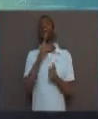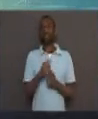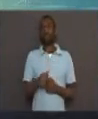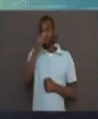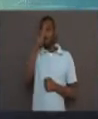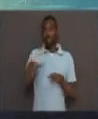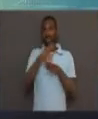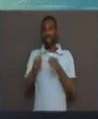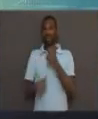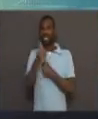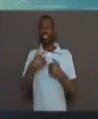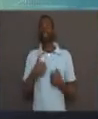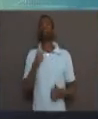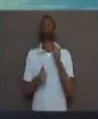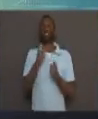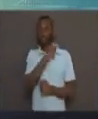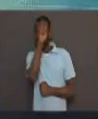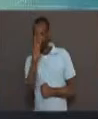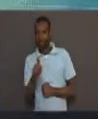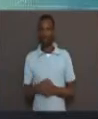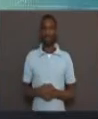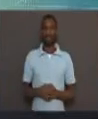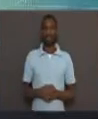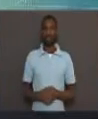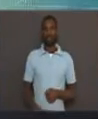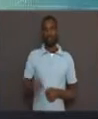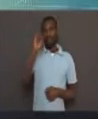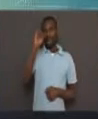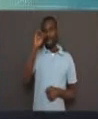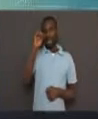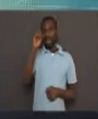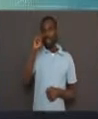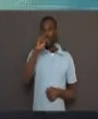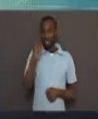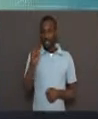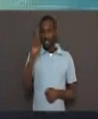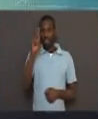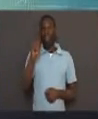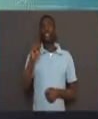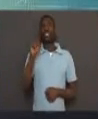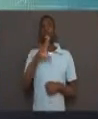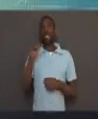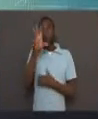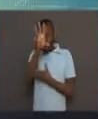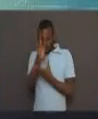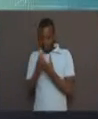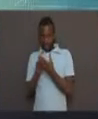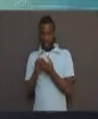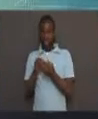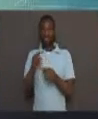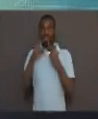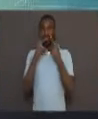Use what you know about ionization and absorption to answer